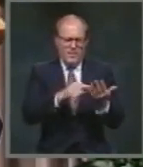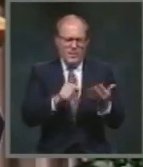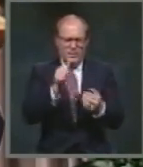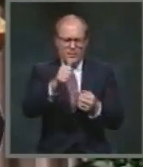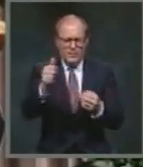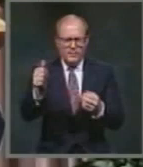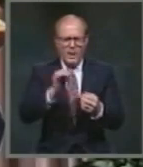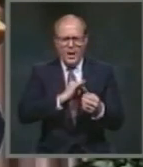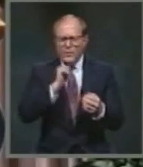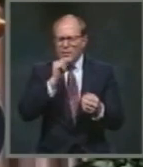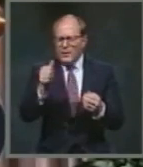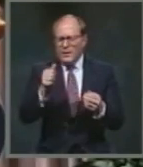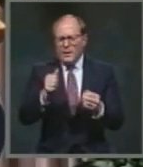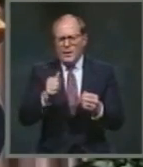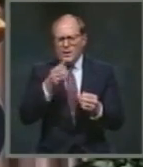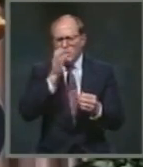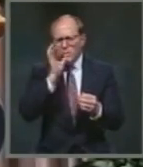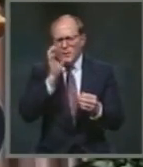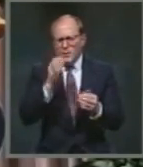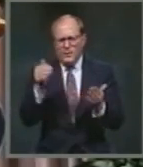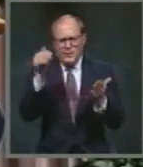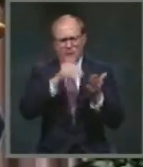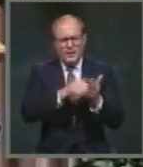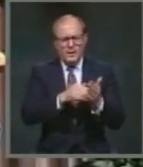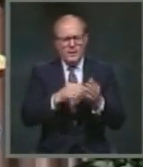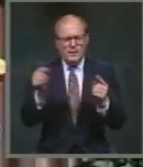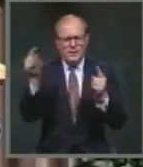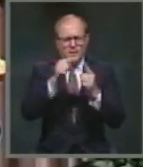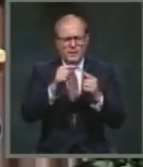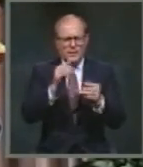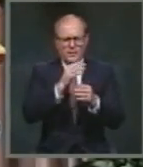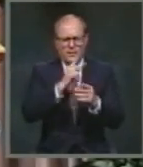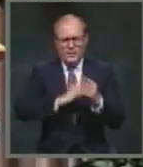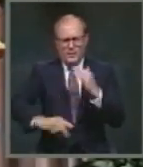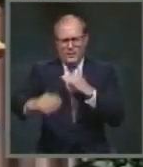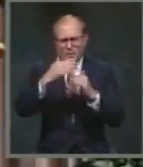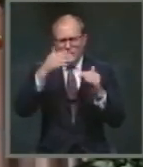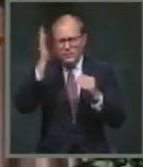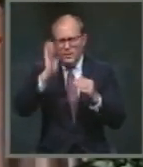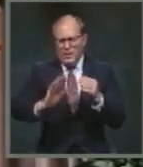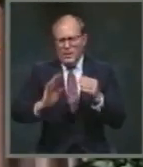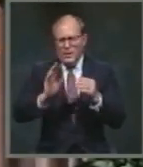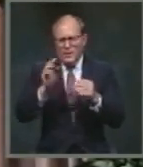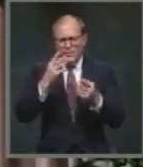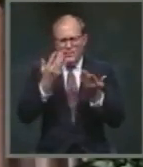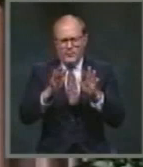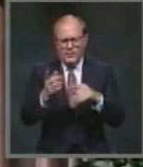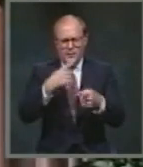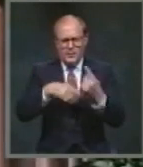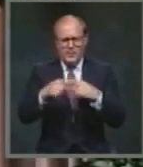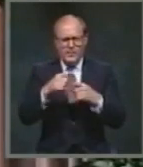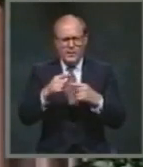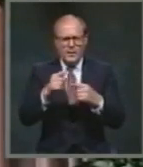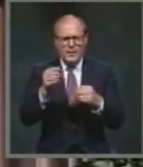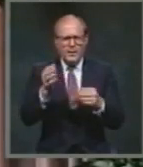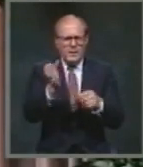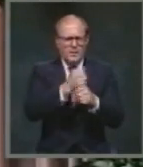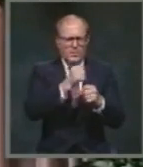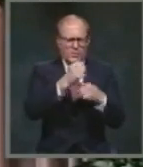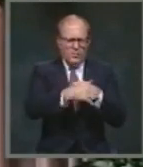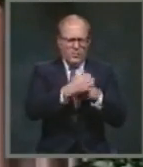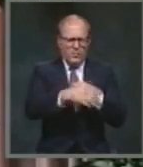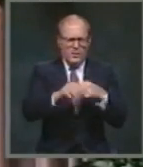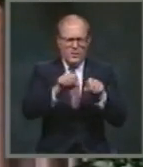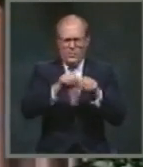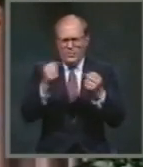unto you, I will not drink of the fruit of the vine until the kingdom of God shall come." And He took bread and gave thanks and